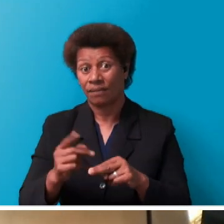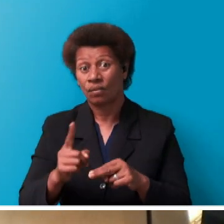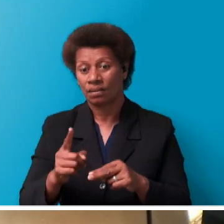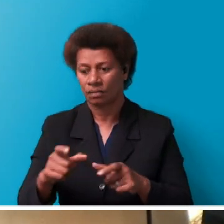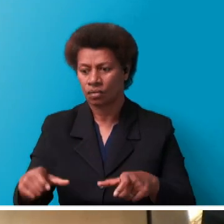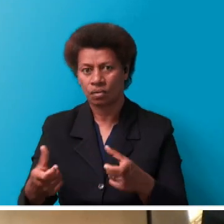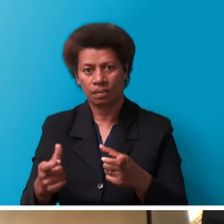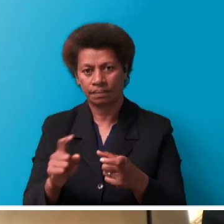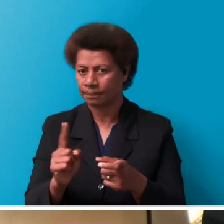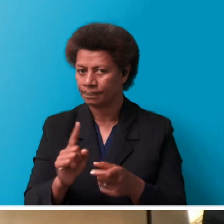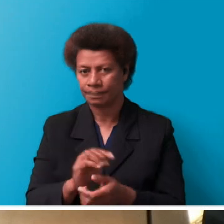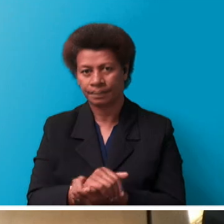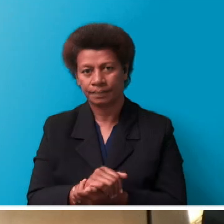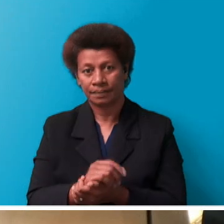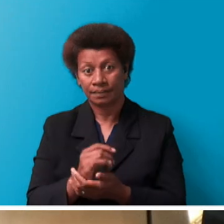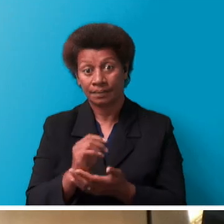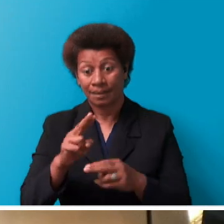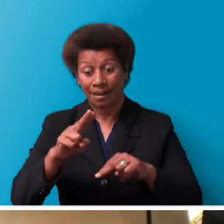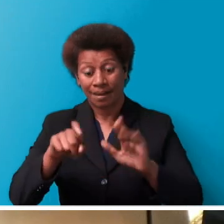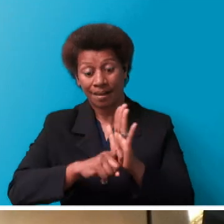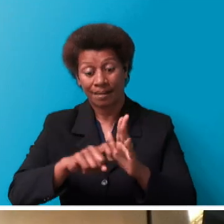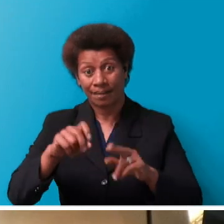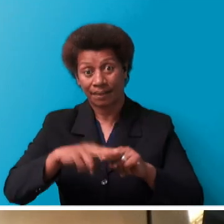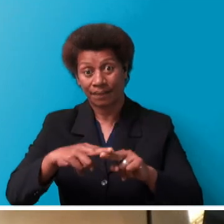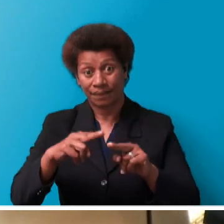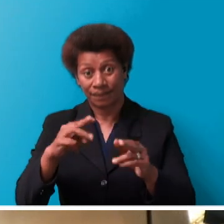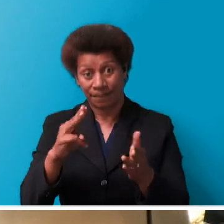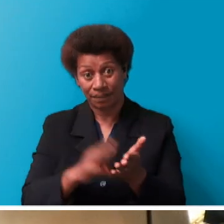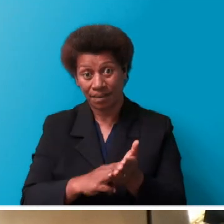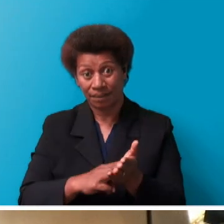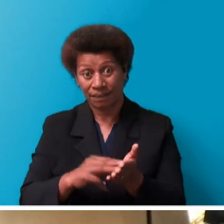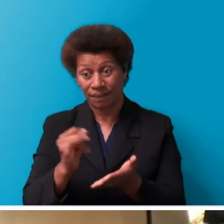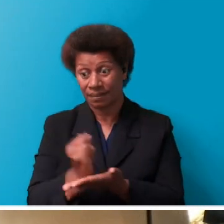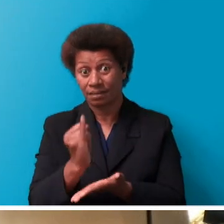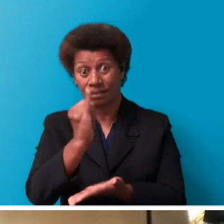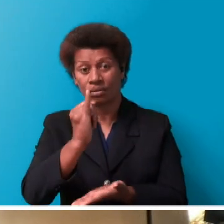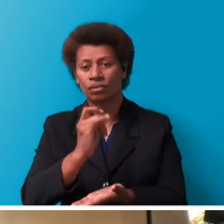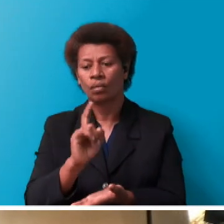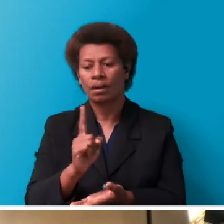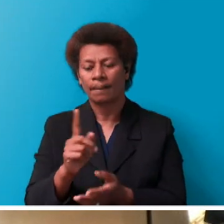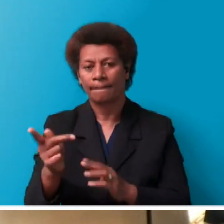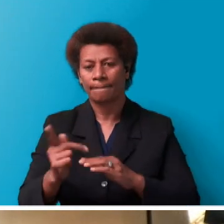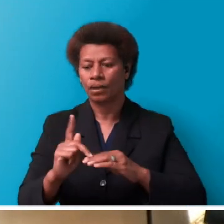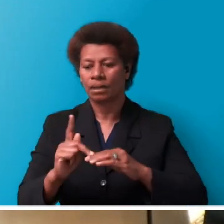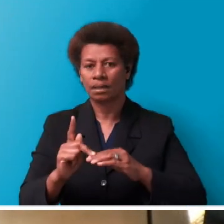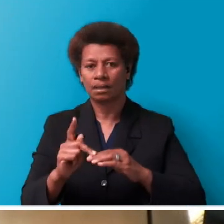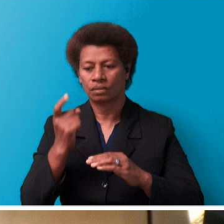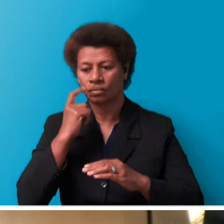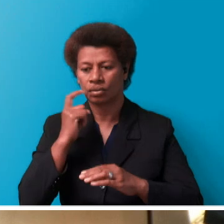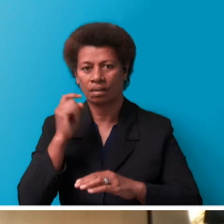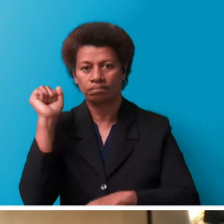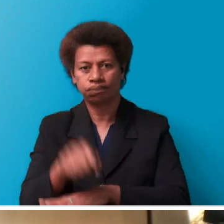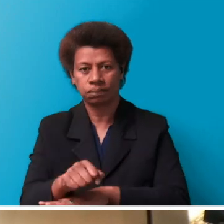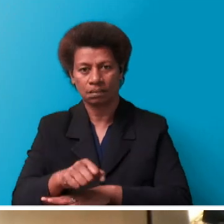be seen as an institution that dictates political outcomes, but as a pillar of national